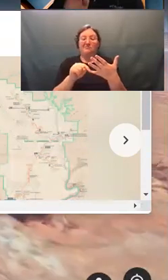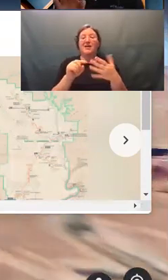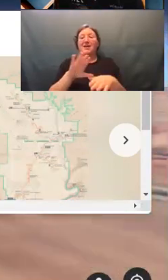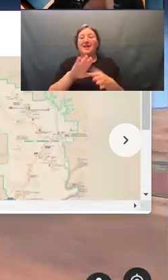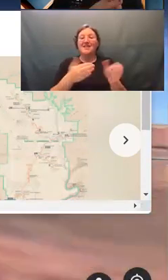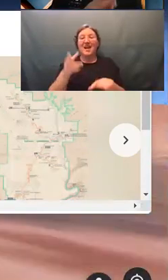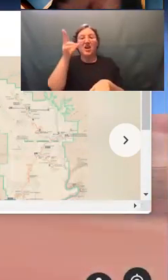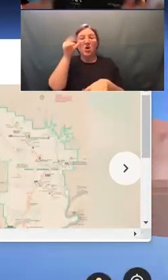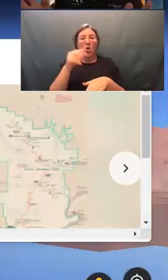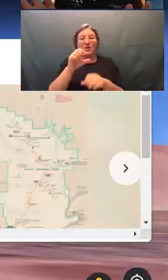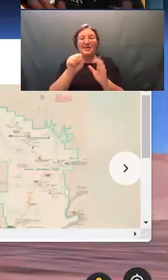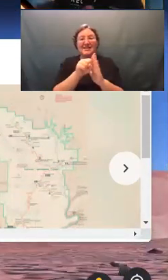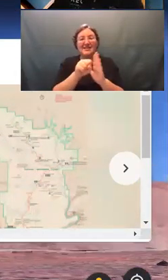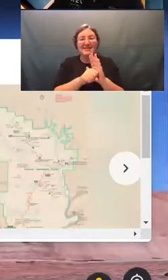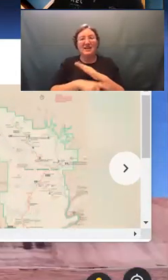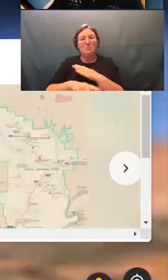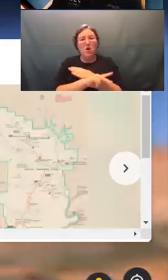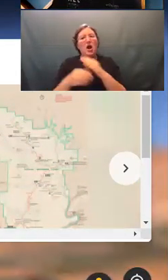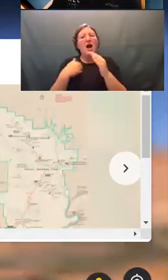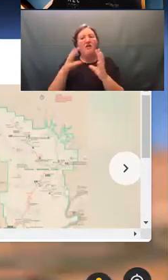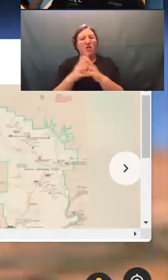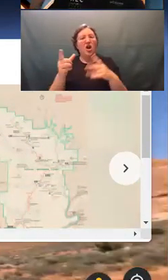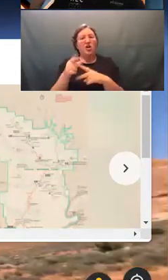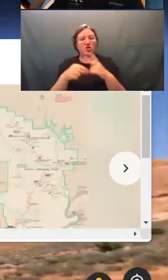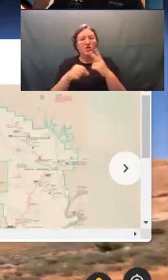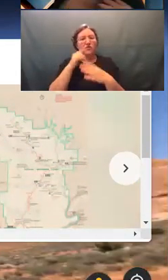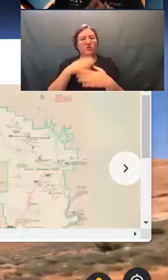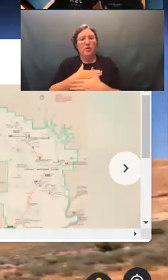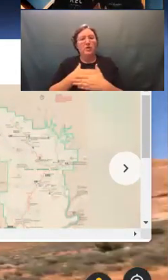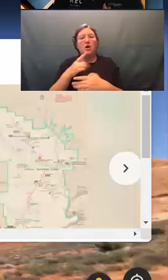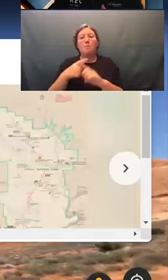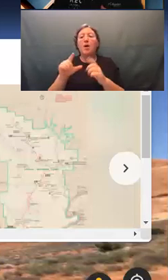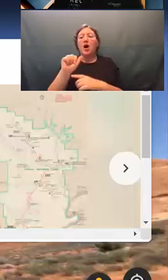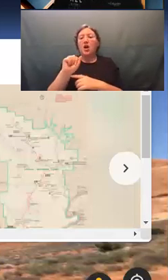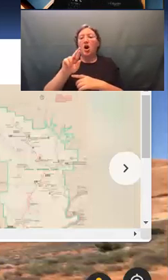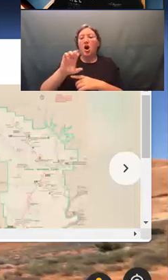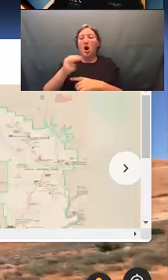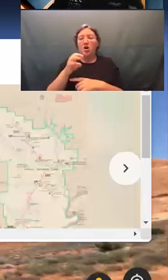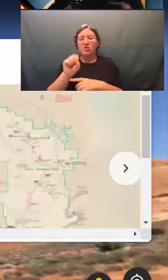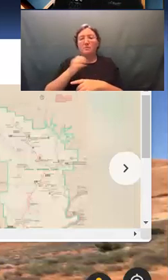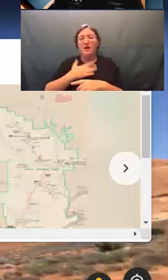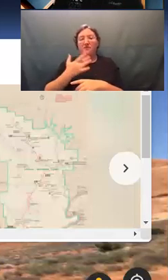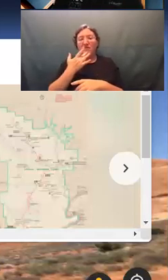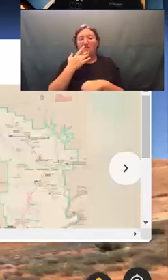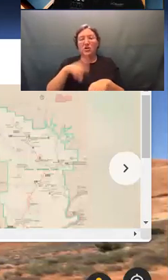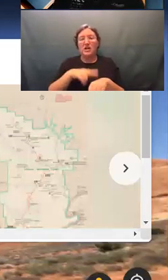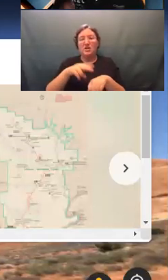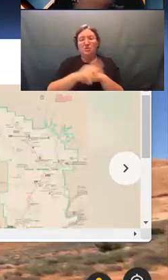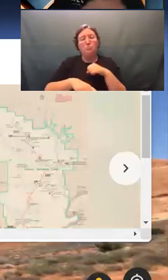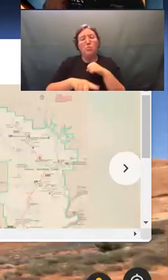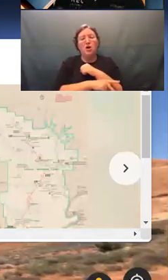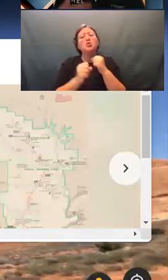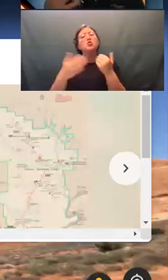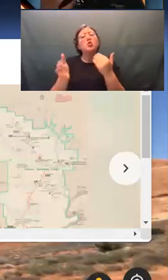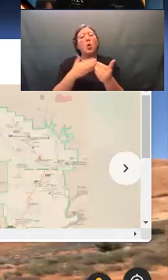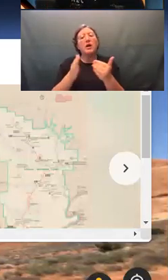little shout out there. Again, lots of recreational opportunities. Arches is probably my favorite national park layout. It is so easy to